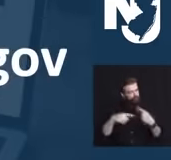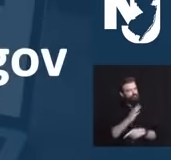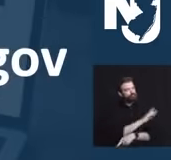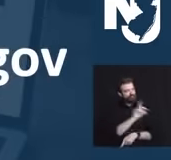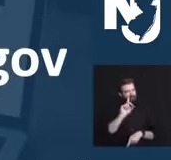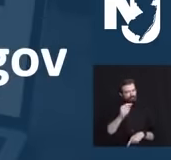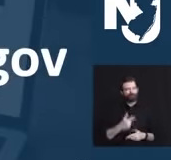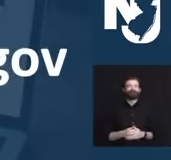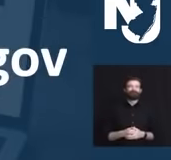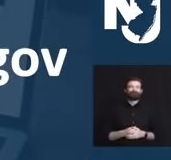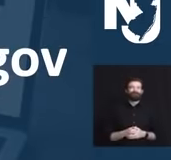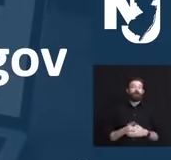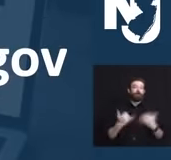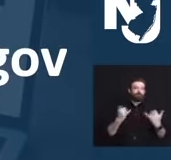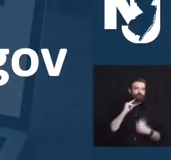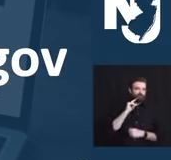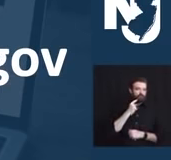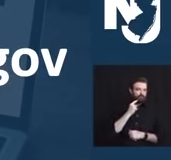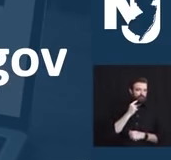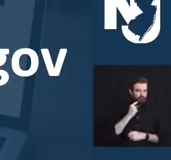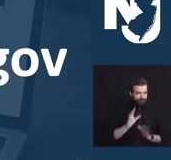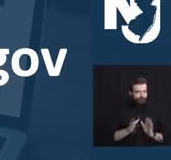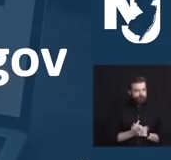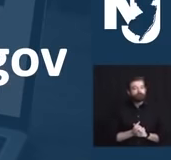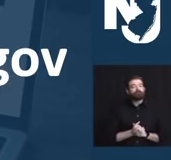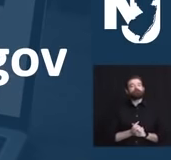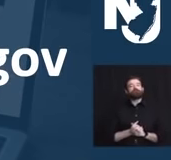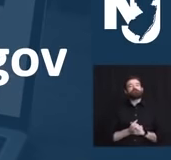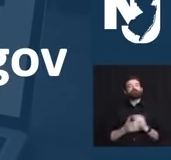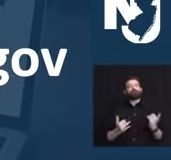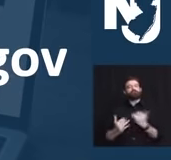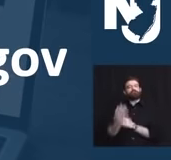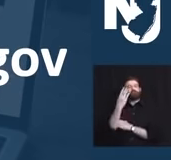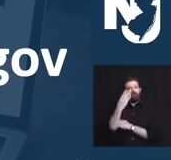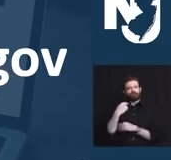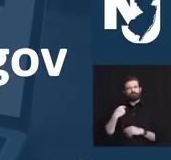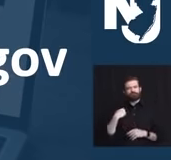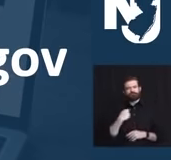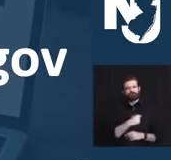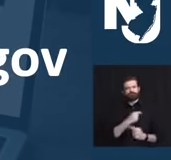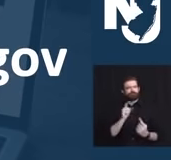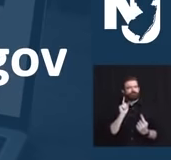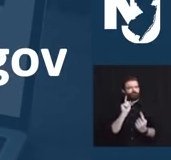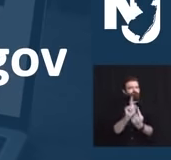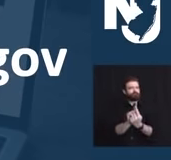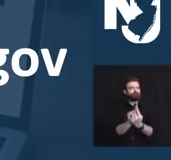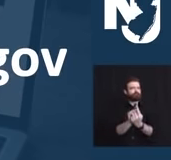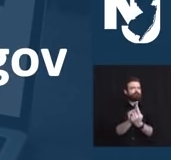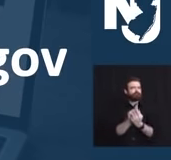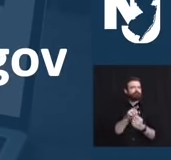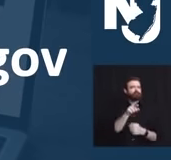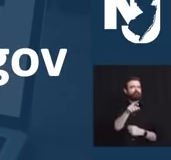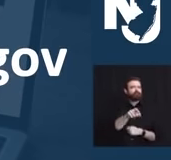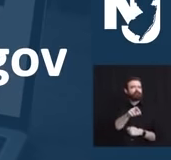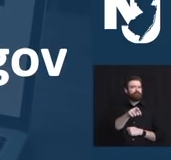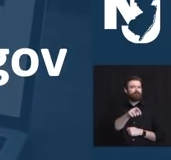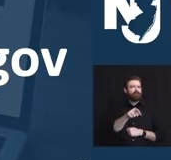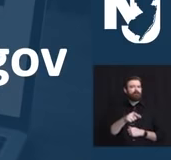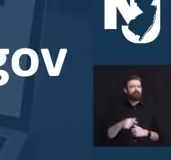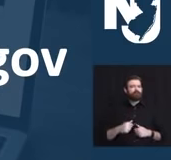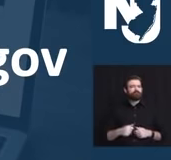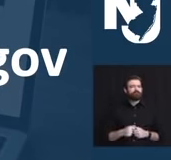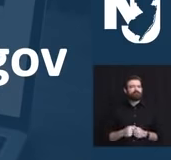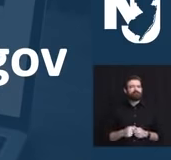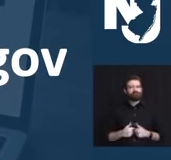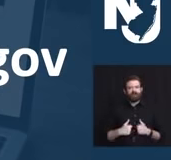were together this morning with the survivors of the Triangle, honoring the late Sergeant Brian McCoy, who